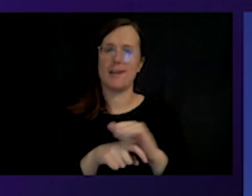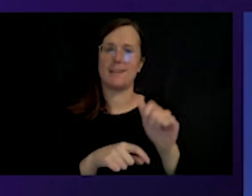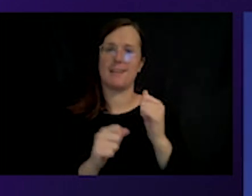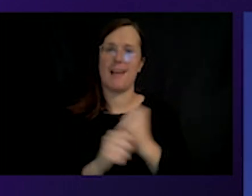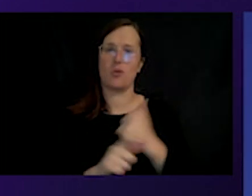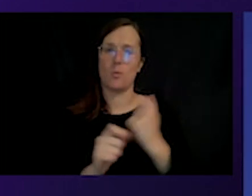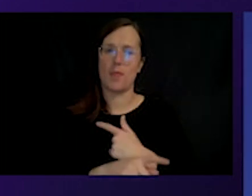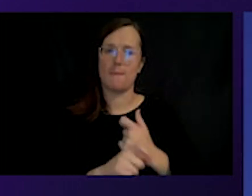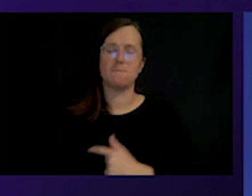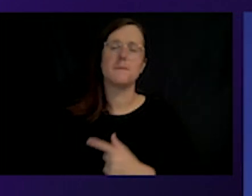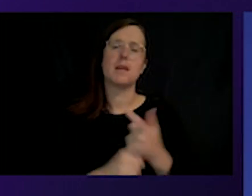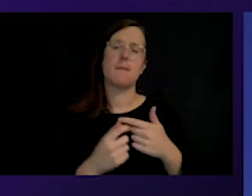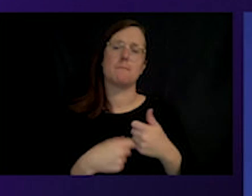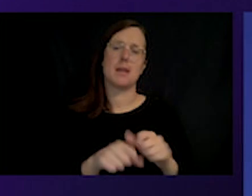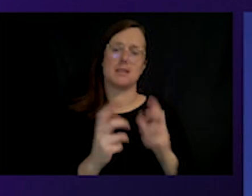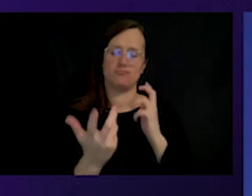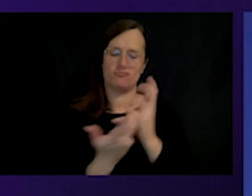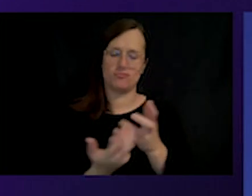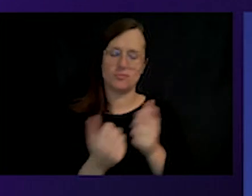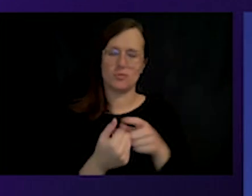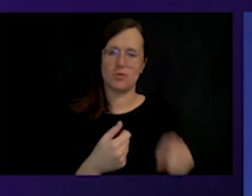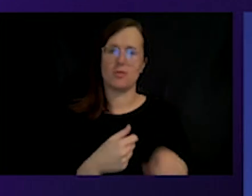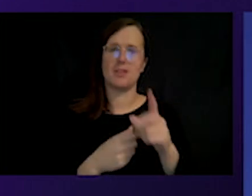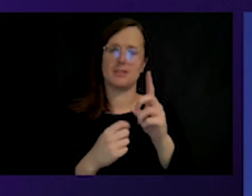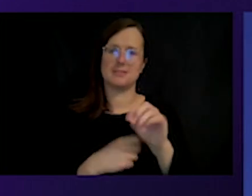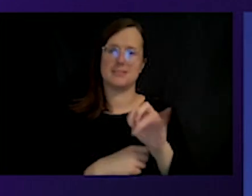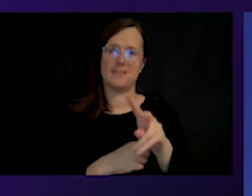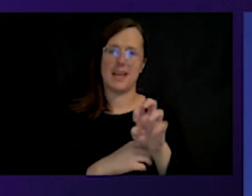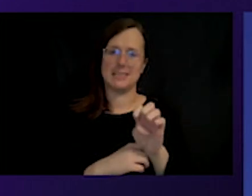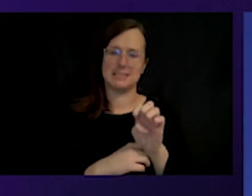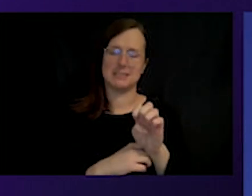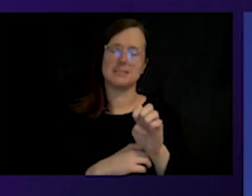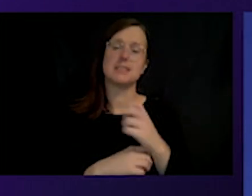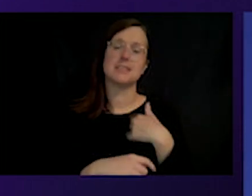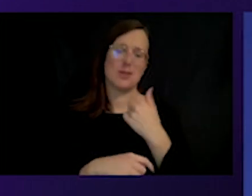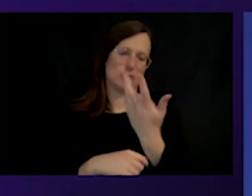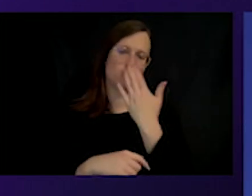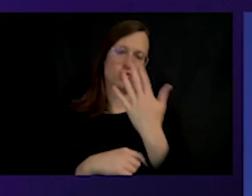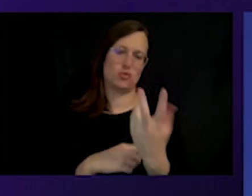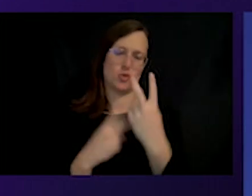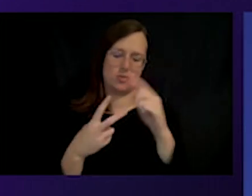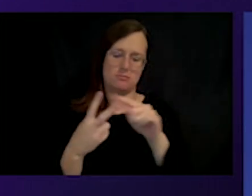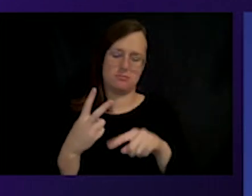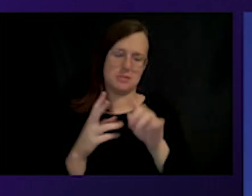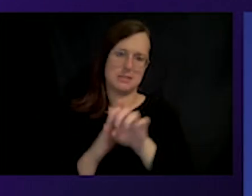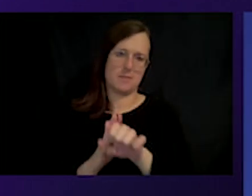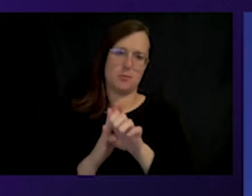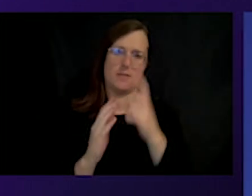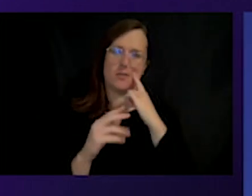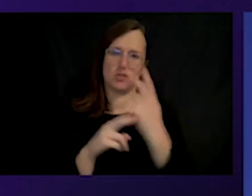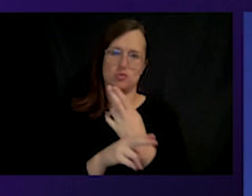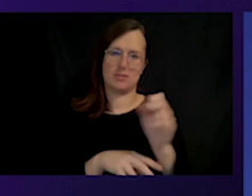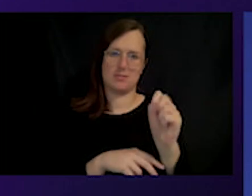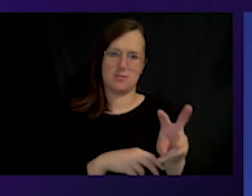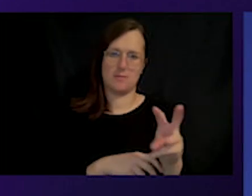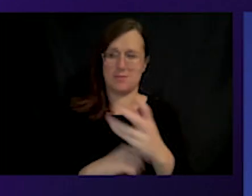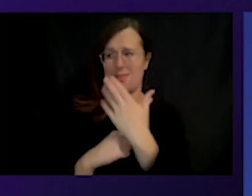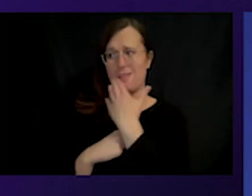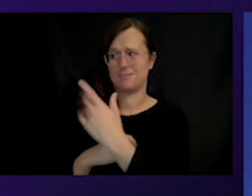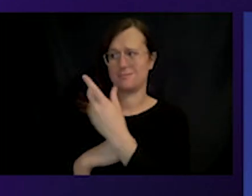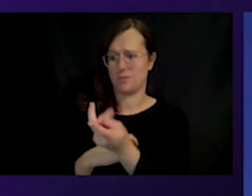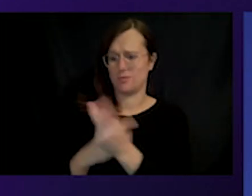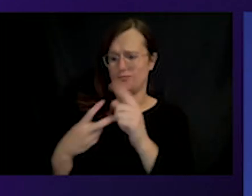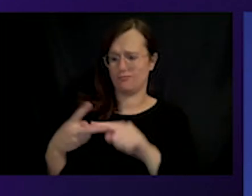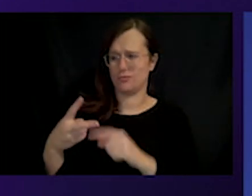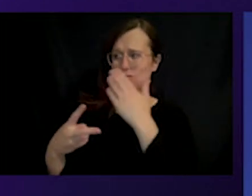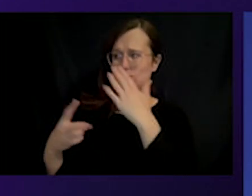to the devices underneath that. So those are two good examples of how we're using software. I think they're great examples, not good ones, Barry, Yeah. I want